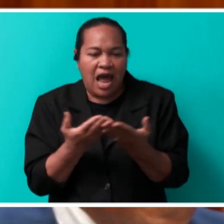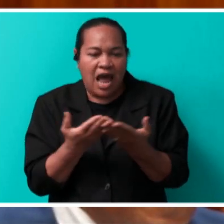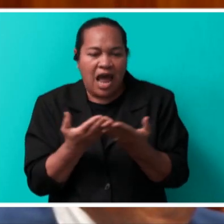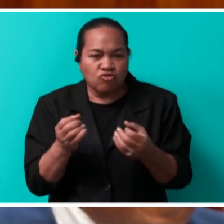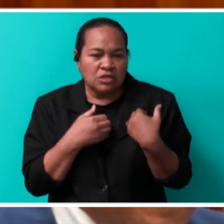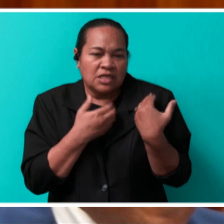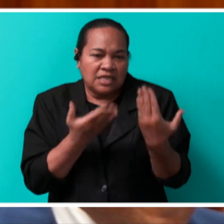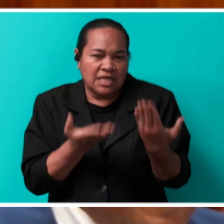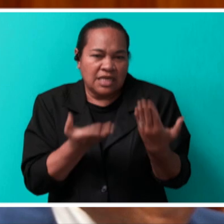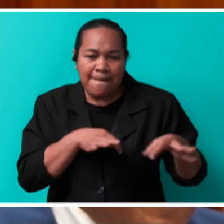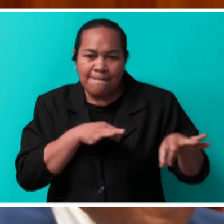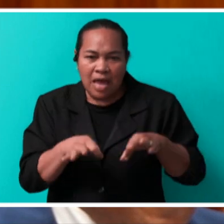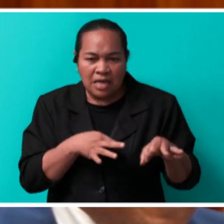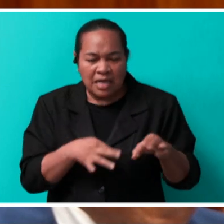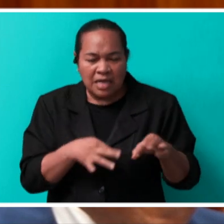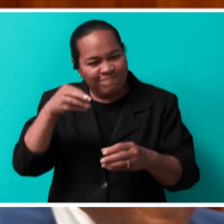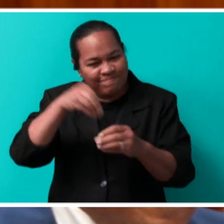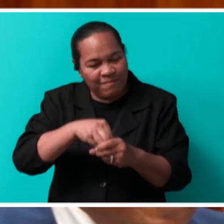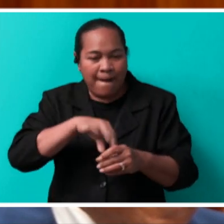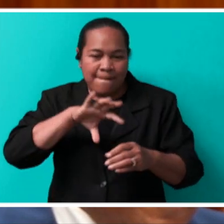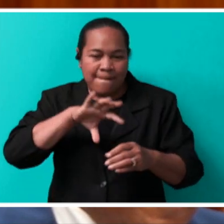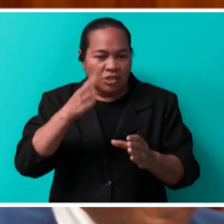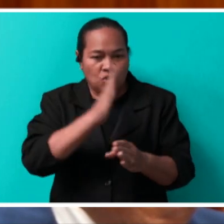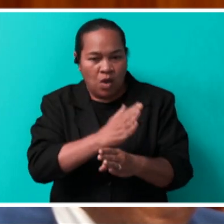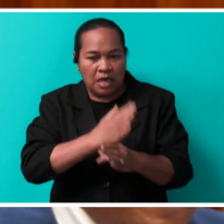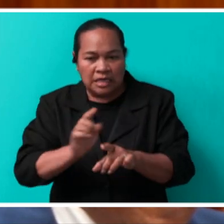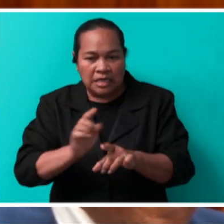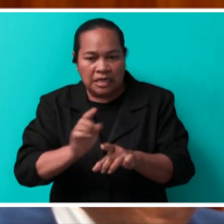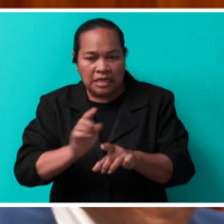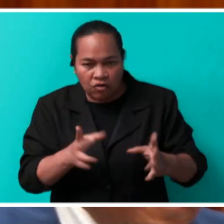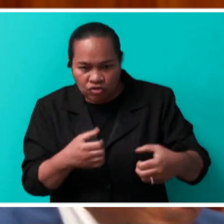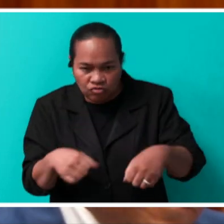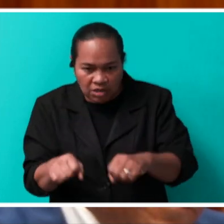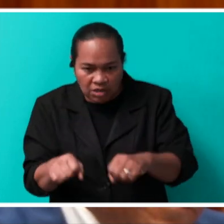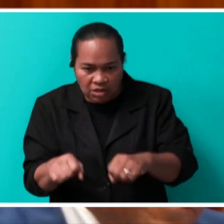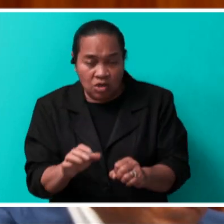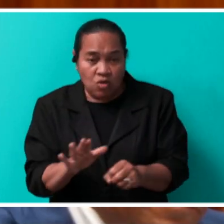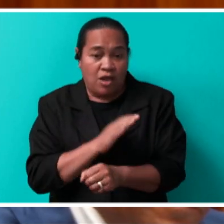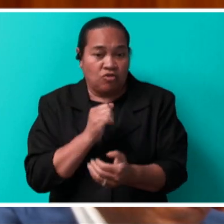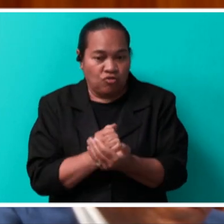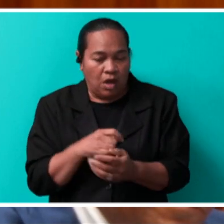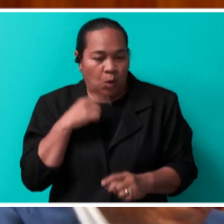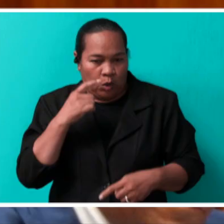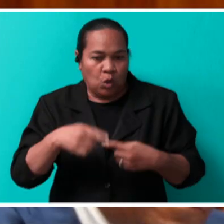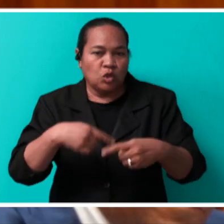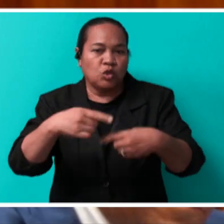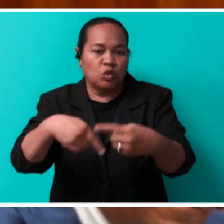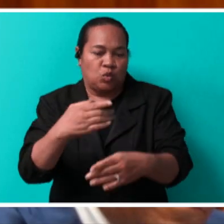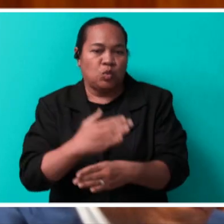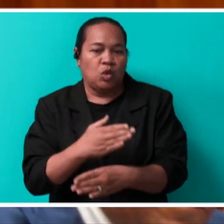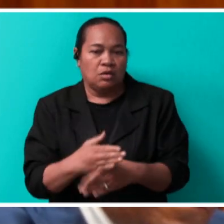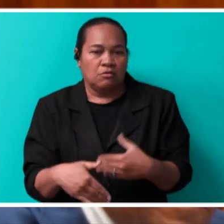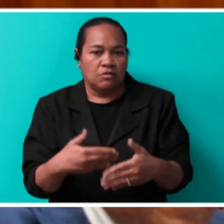embedded in organizational workplace strategies, ensuring continuity. Mr. Speaker, sir,